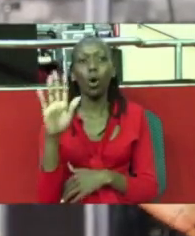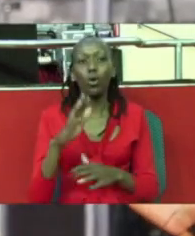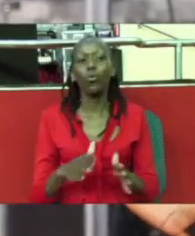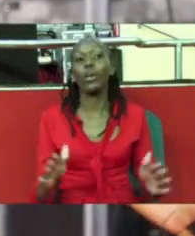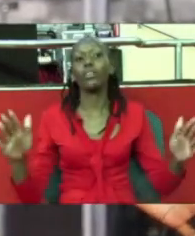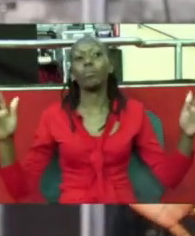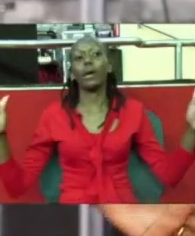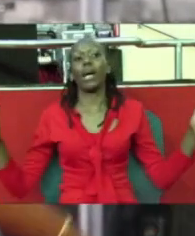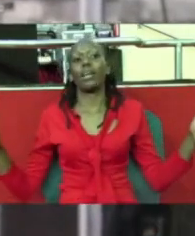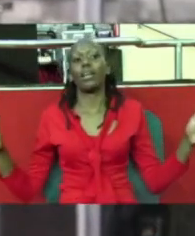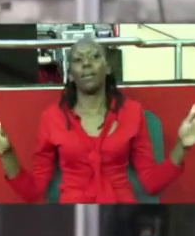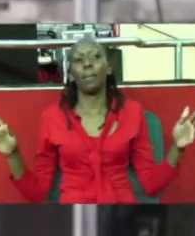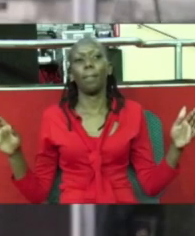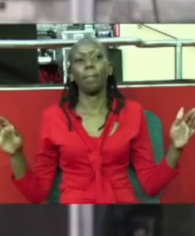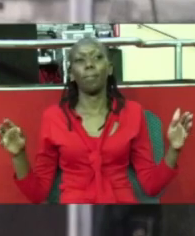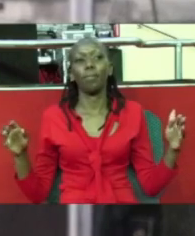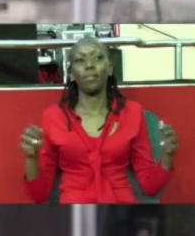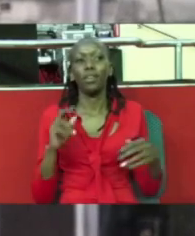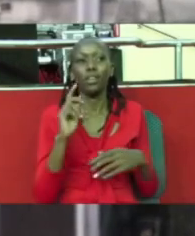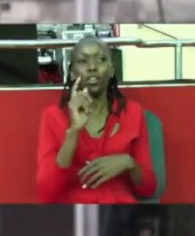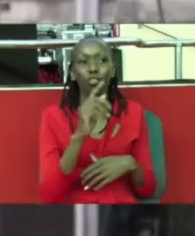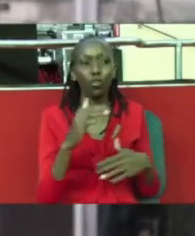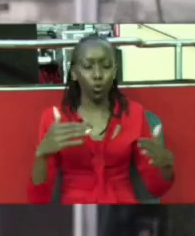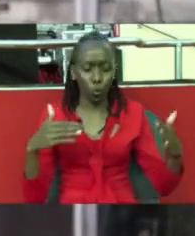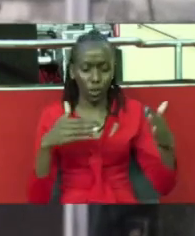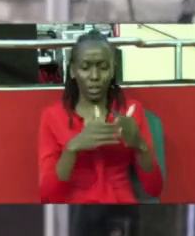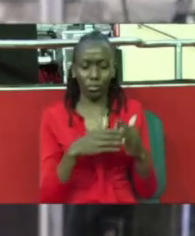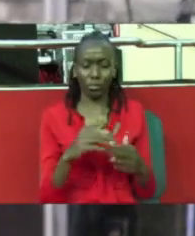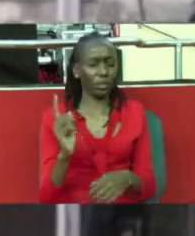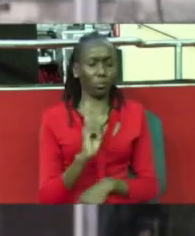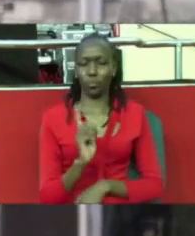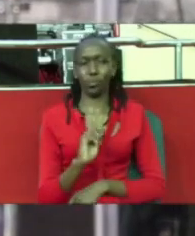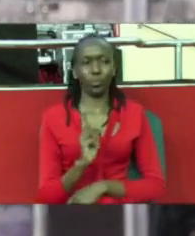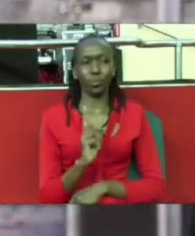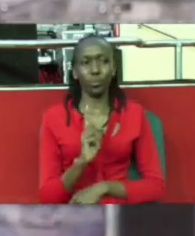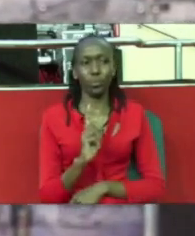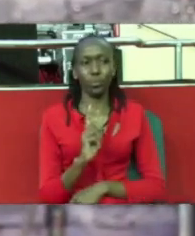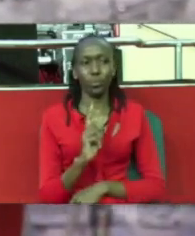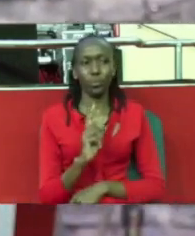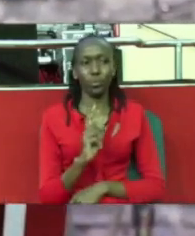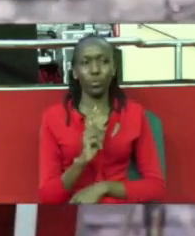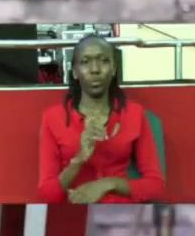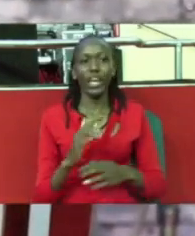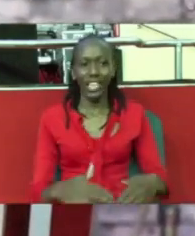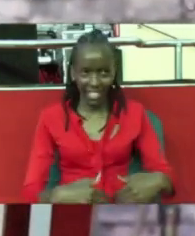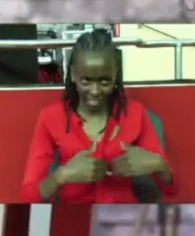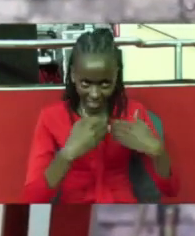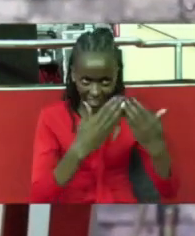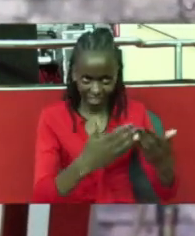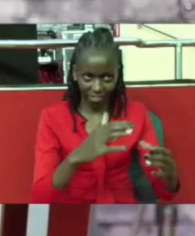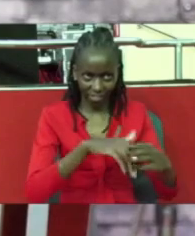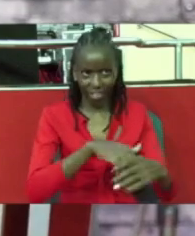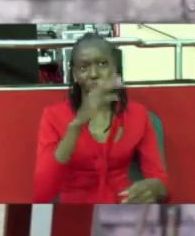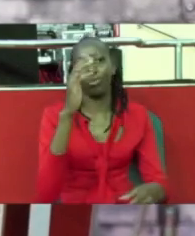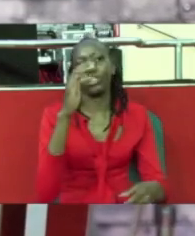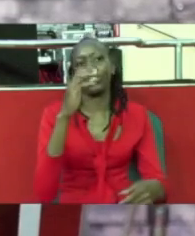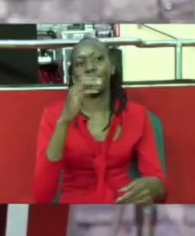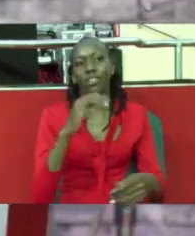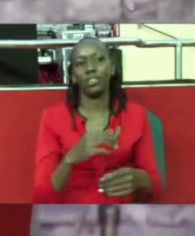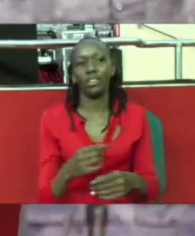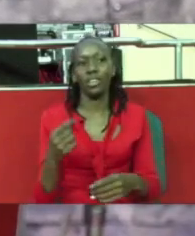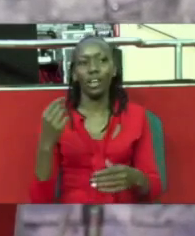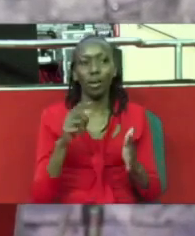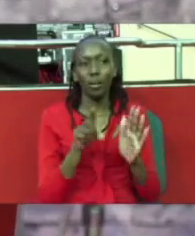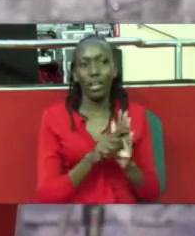Mungu wa kupanua, you can never limit him, hawezi mpunguza, just give out, achiria, point number